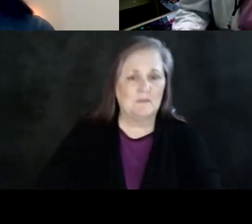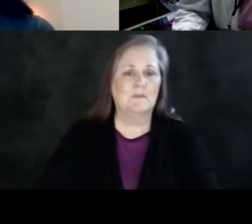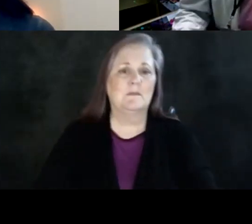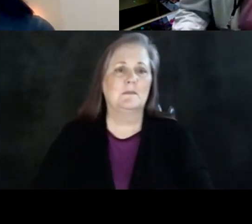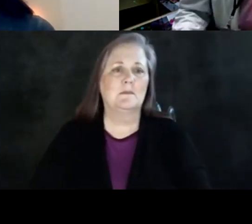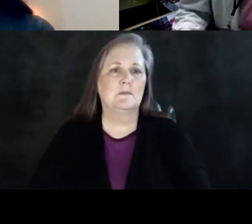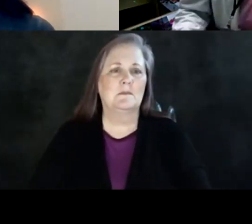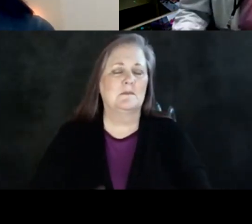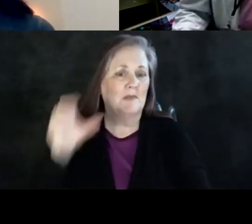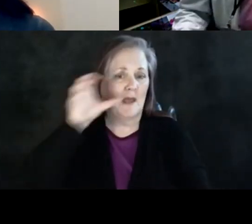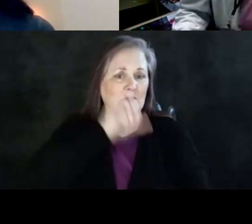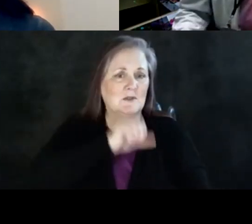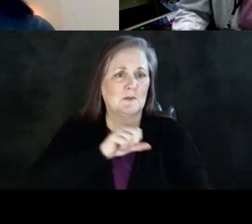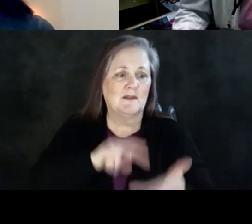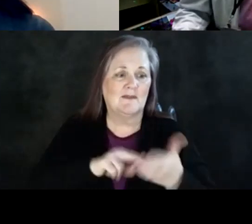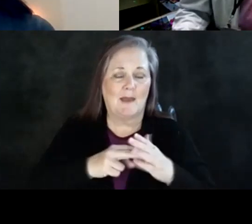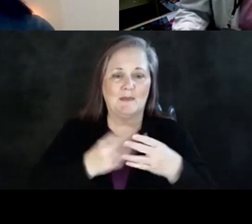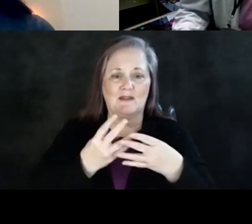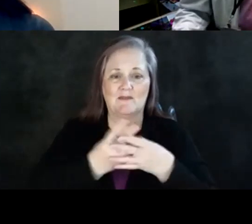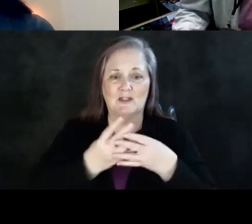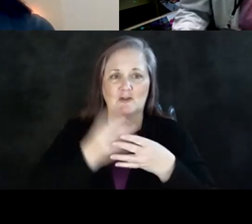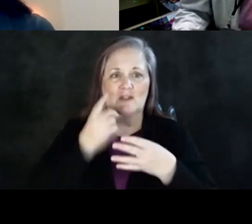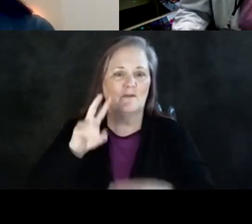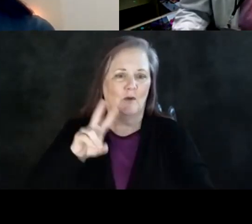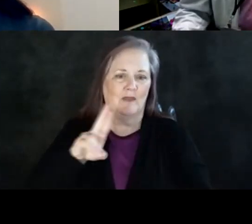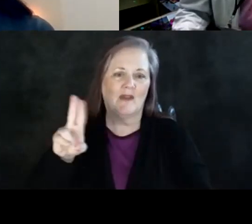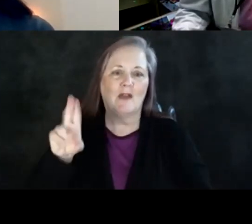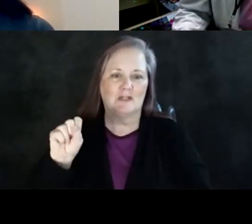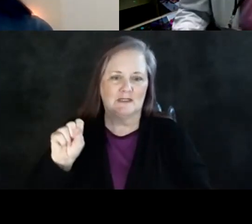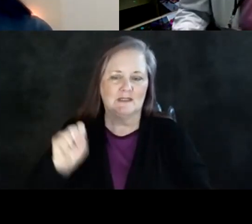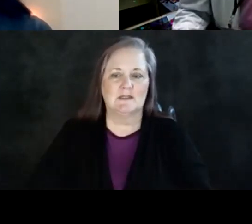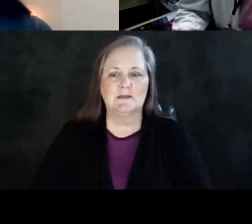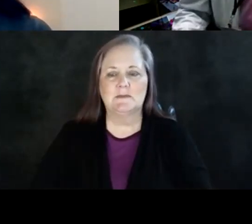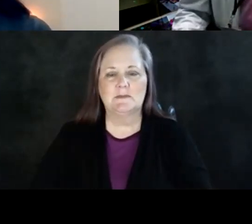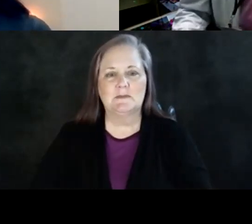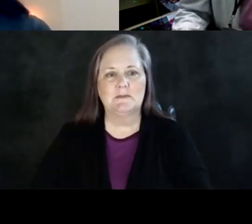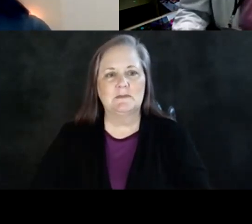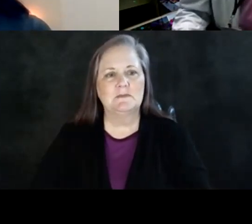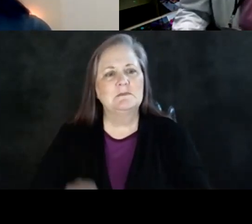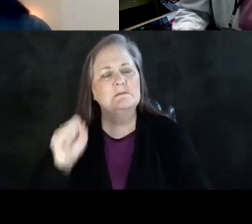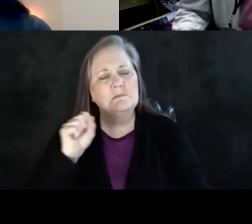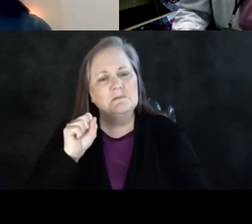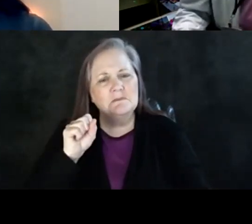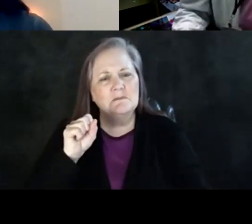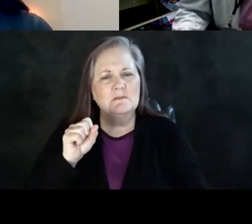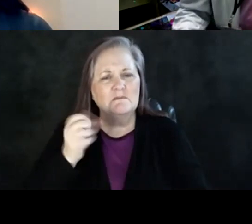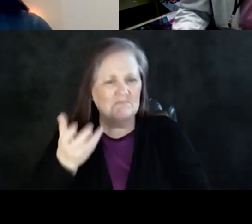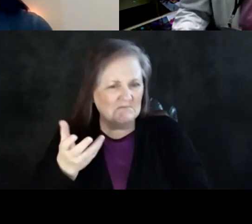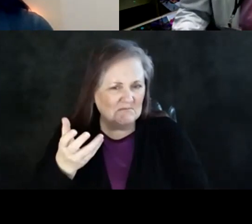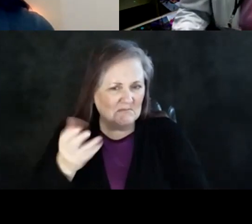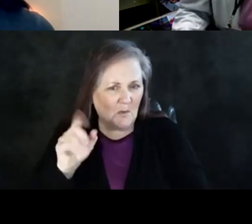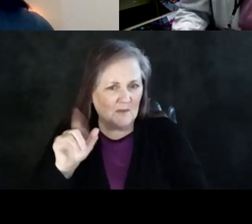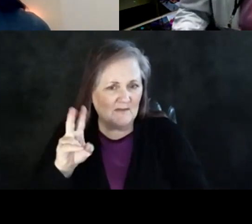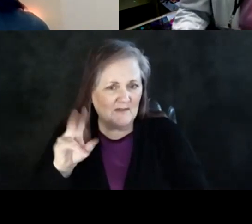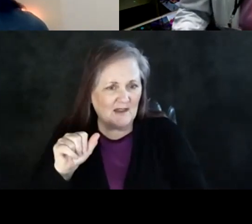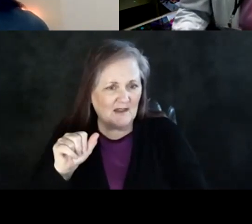And I'm assuming that these filtrations for the virus. Yeah, so you want to take that, Olivia? It looks